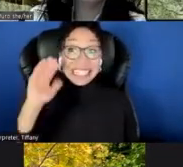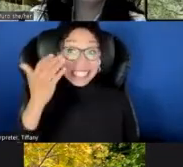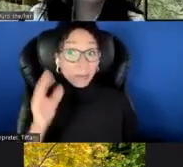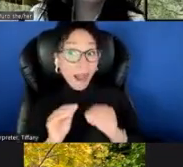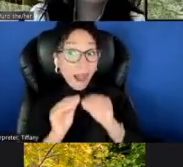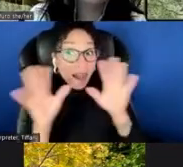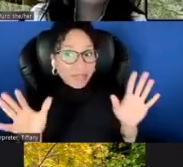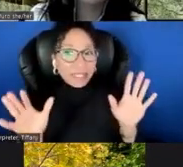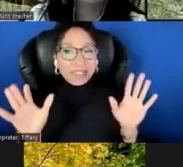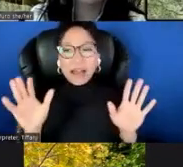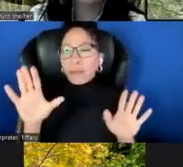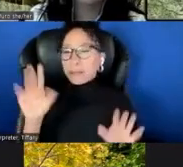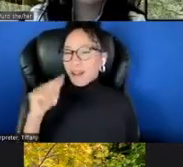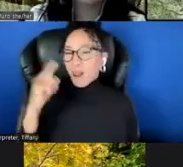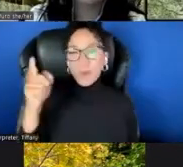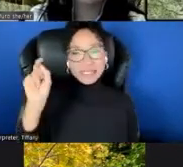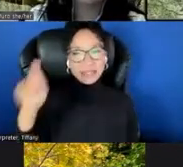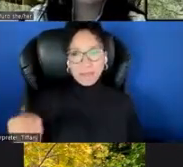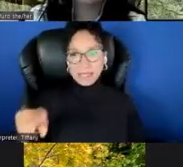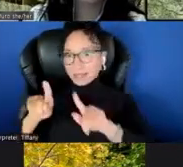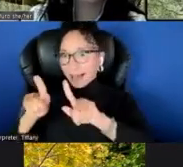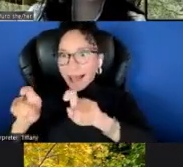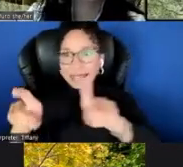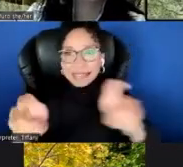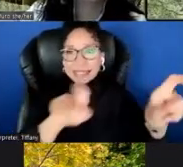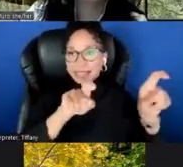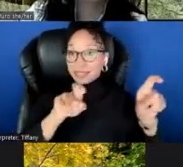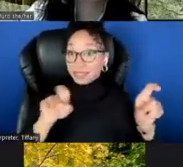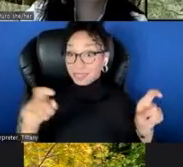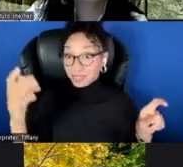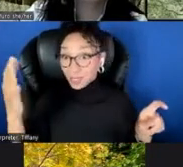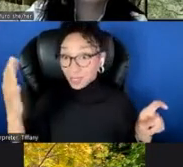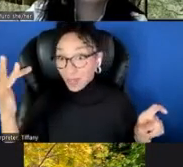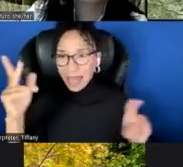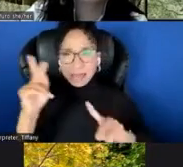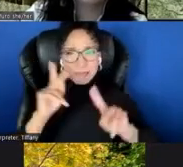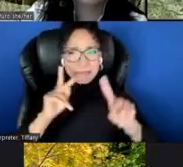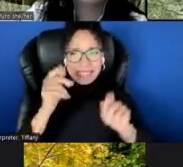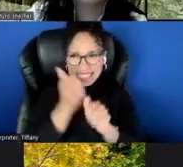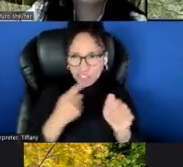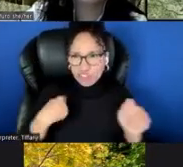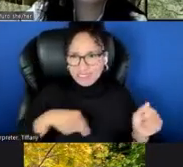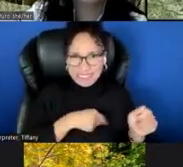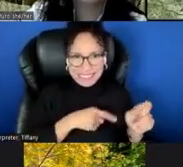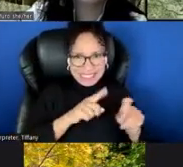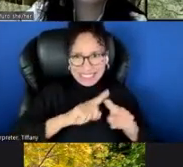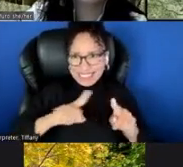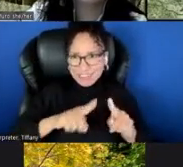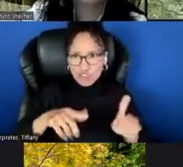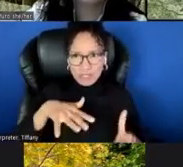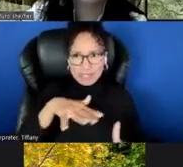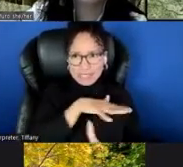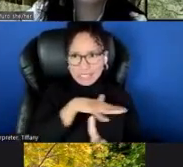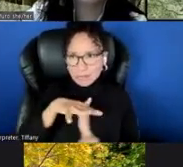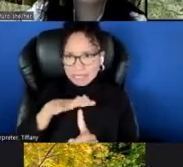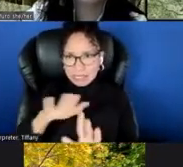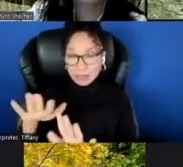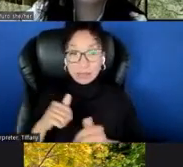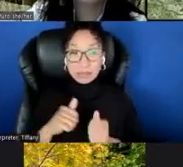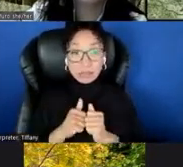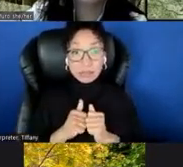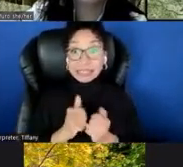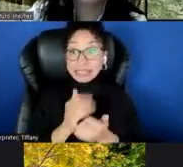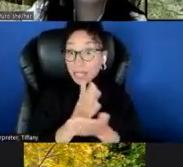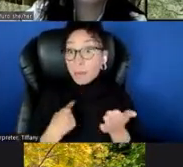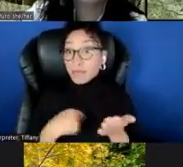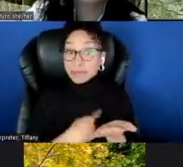it at the beginning, because people start in very different spaces. There are those of us who have talked about race and class and